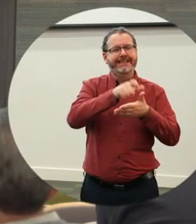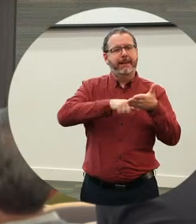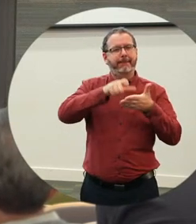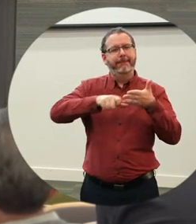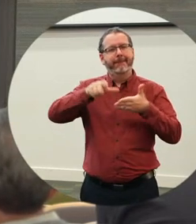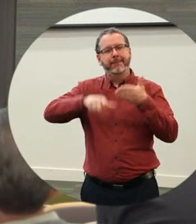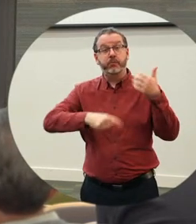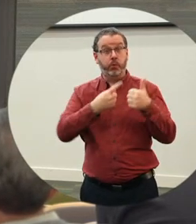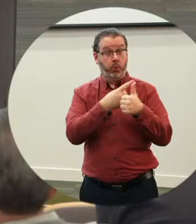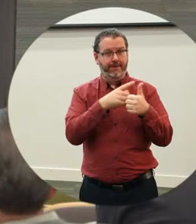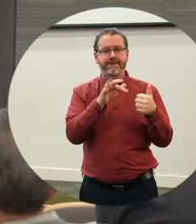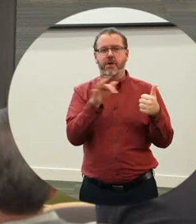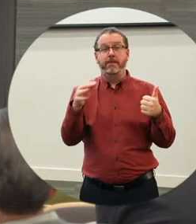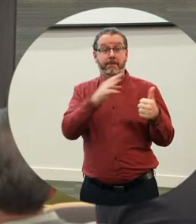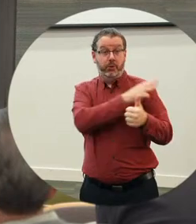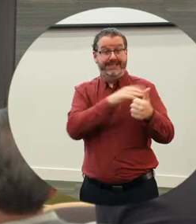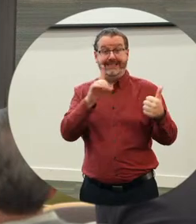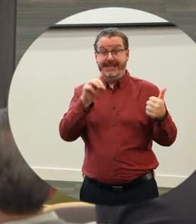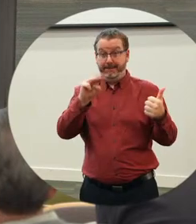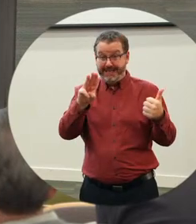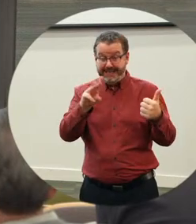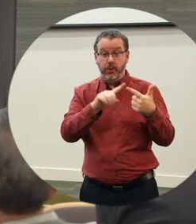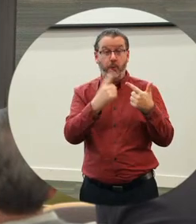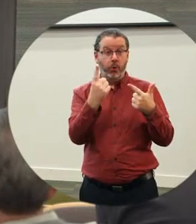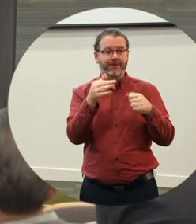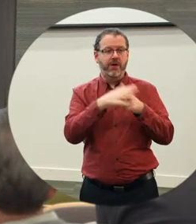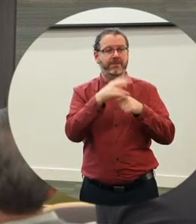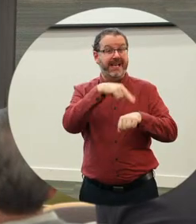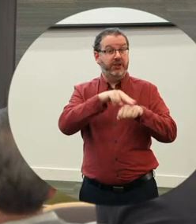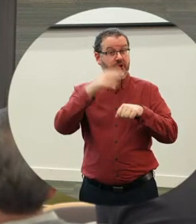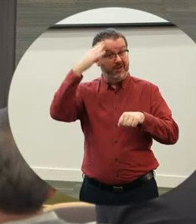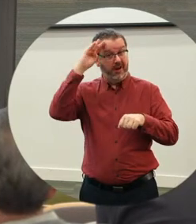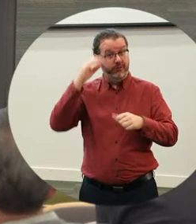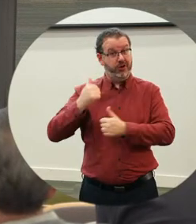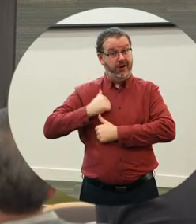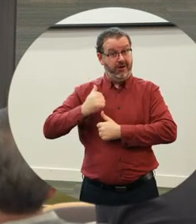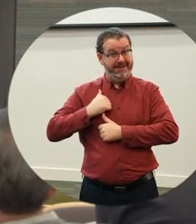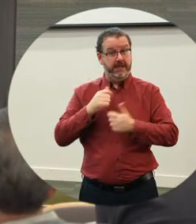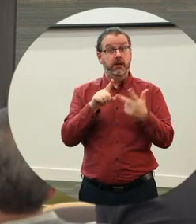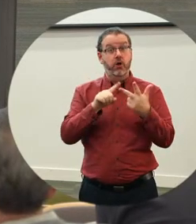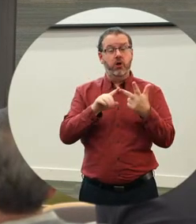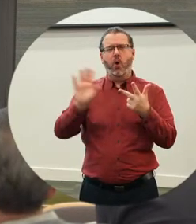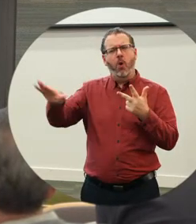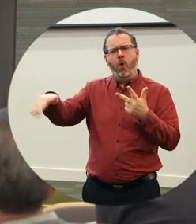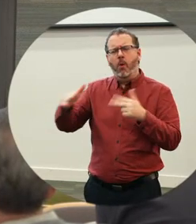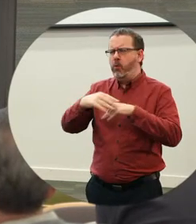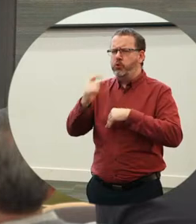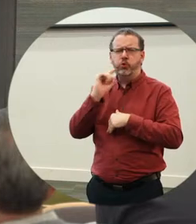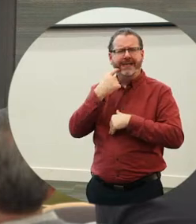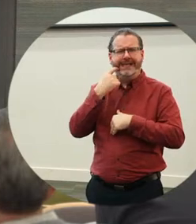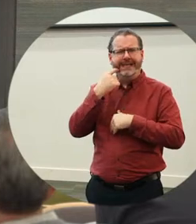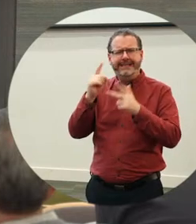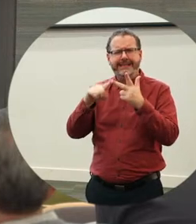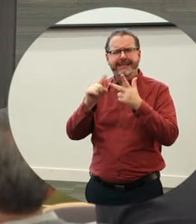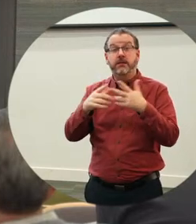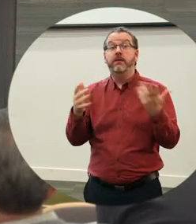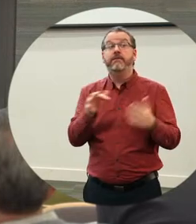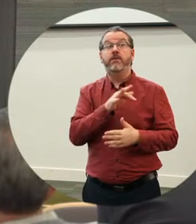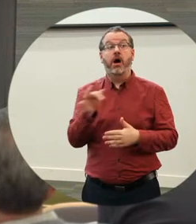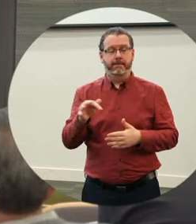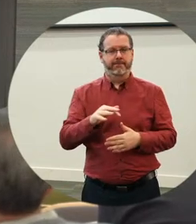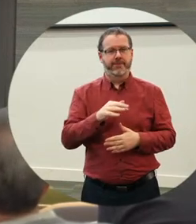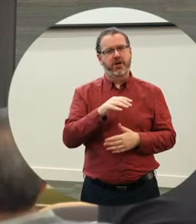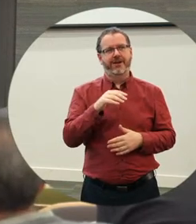the Dublin Metropolitan Police, one from the National Army, and a third one, he said, and this is the sweetest of all, and it was from Her Majesty's Secret